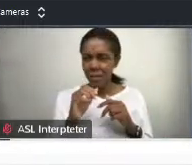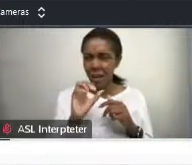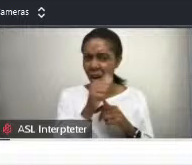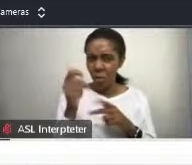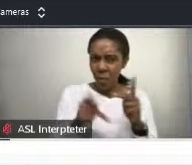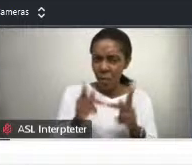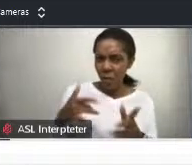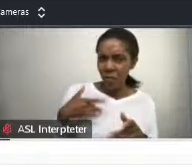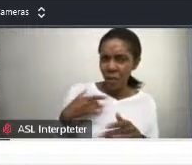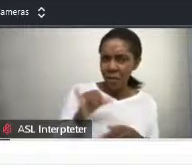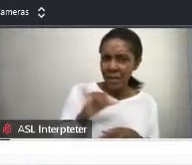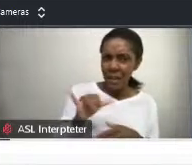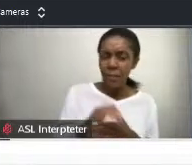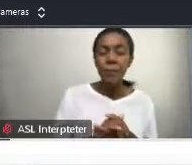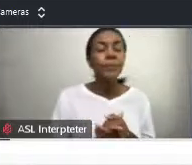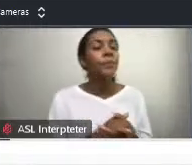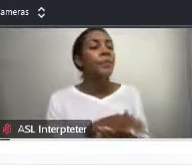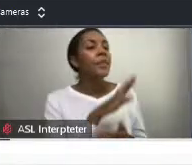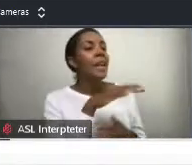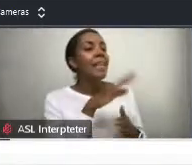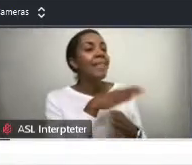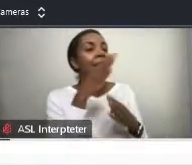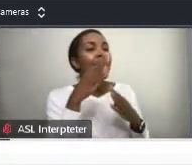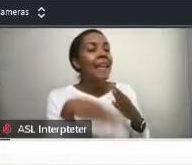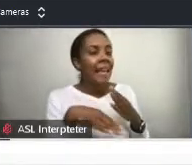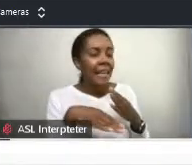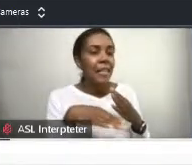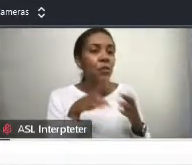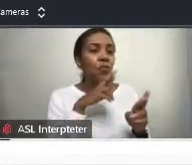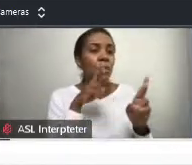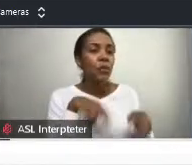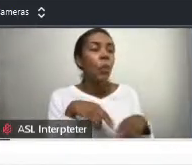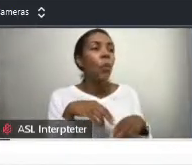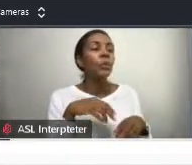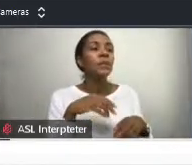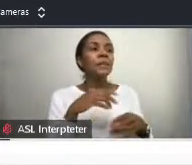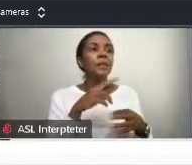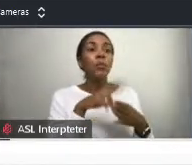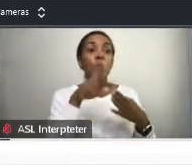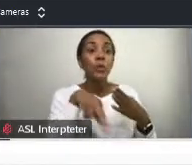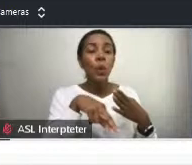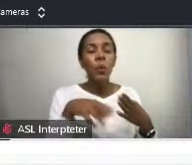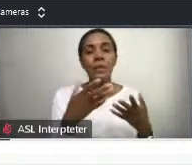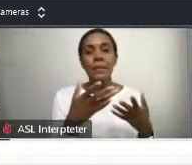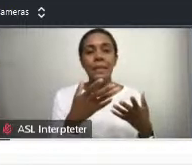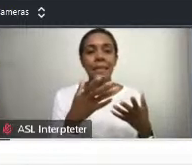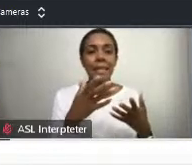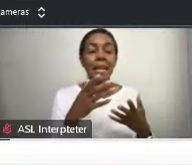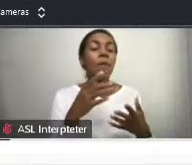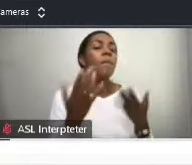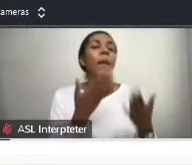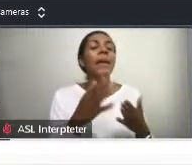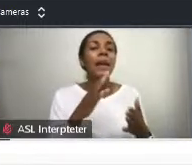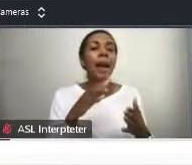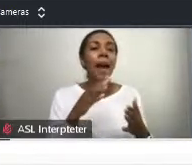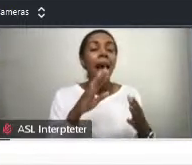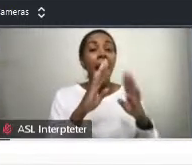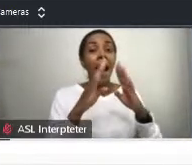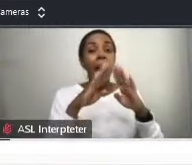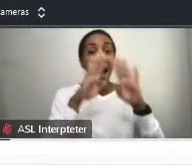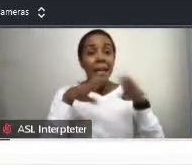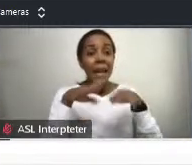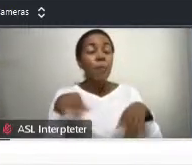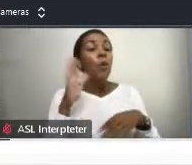The end result is to do a traffic study so we don't slap down. Like a neighbor will call and say, my street is running fast. And so we'll do a small